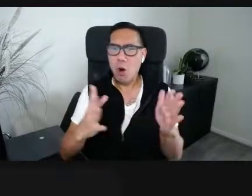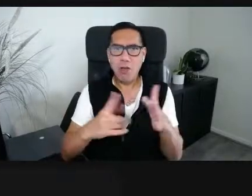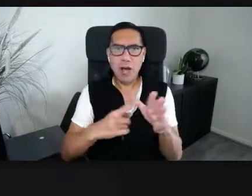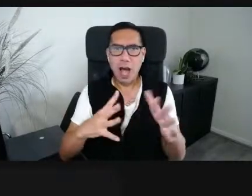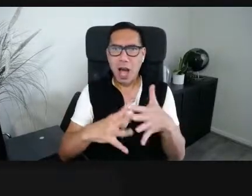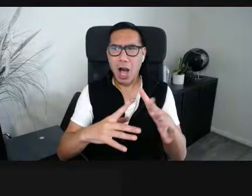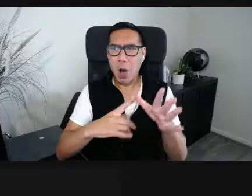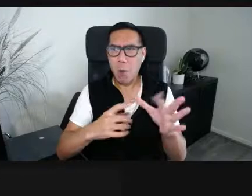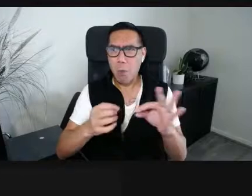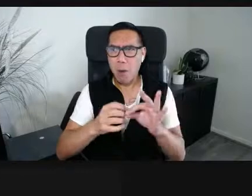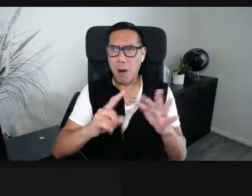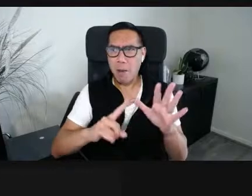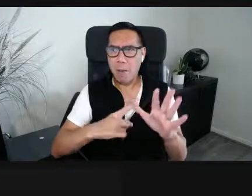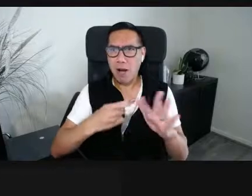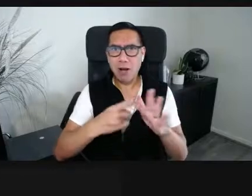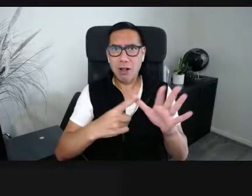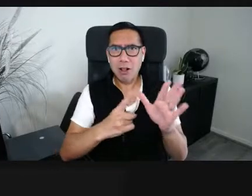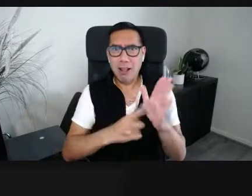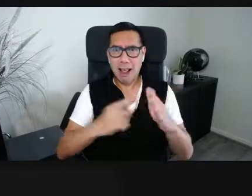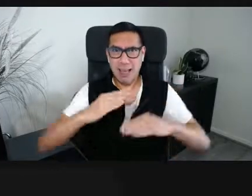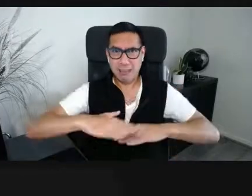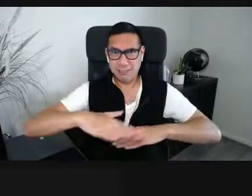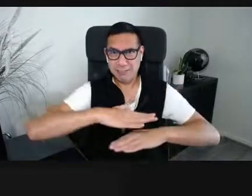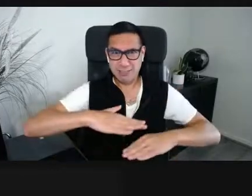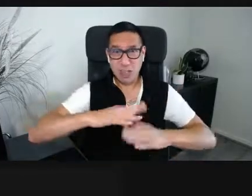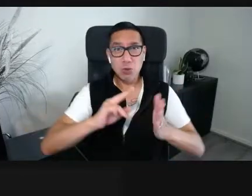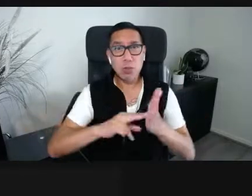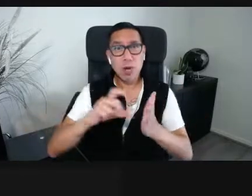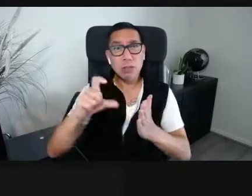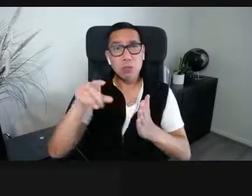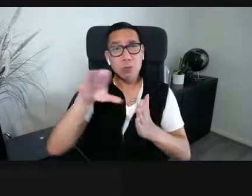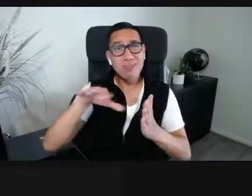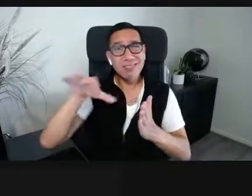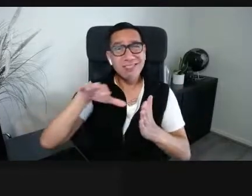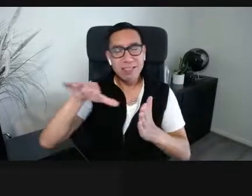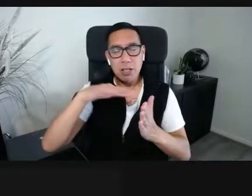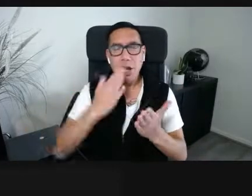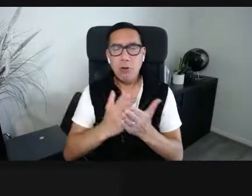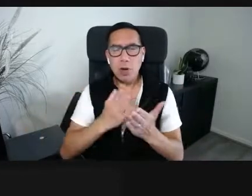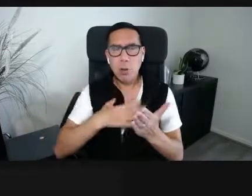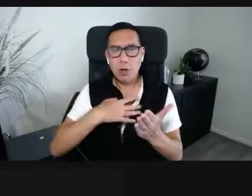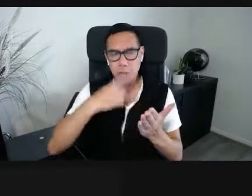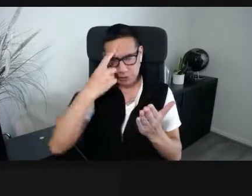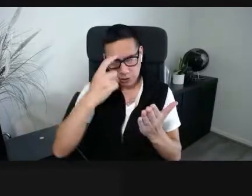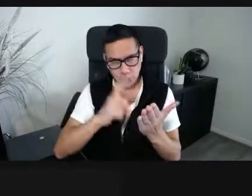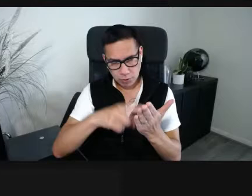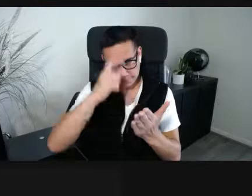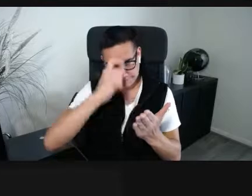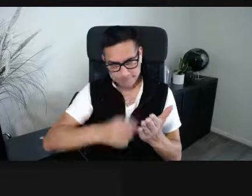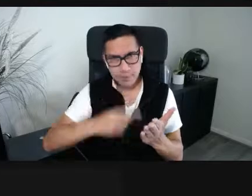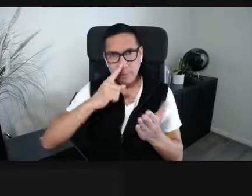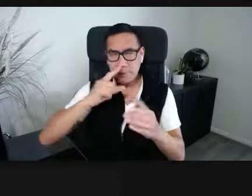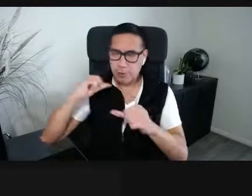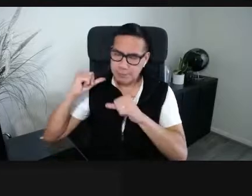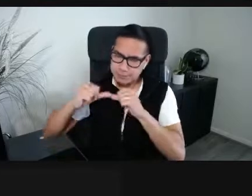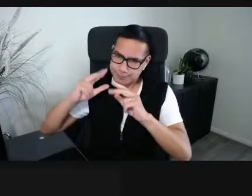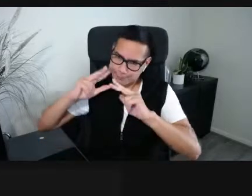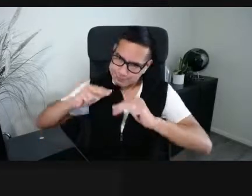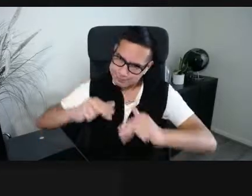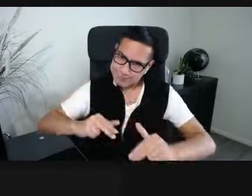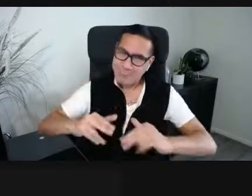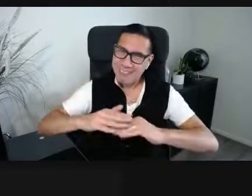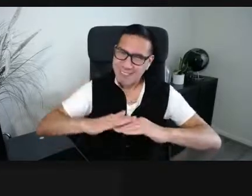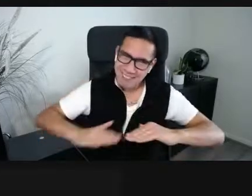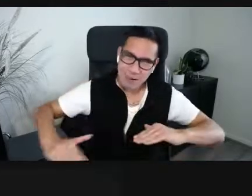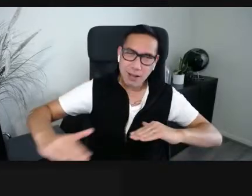Wales. And I want to respectfully acknowledge these custodians of this land, and as well, just encourage you to write